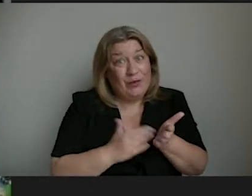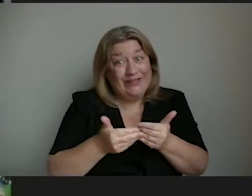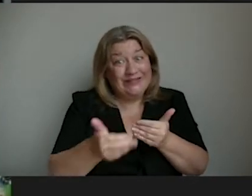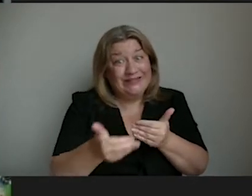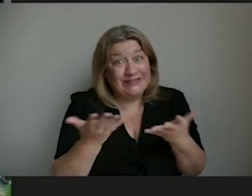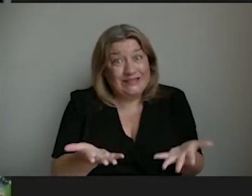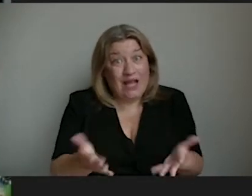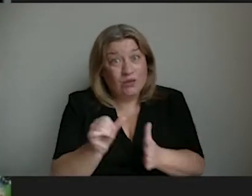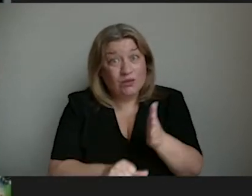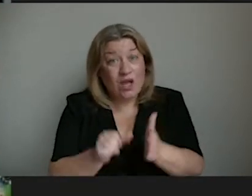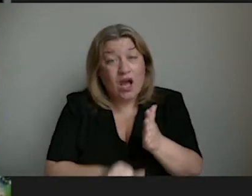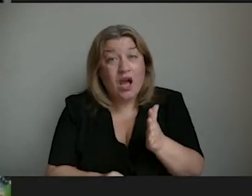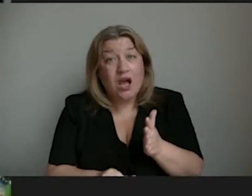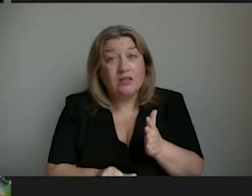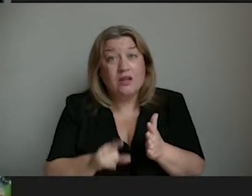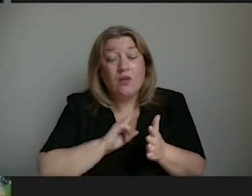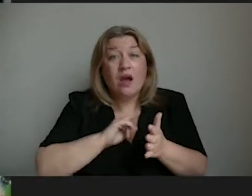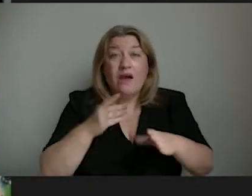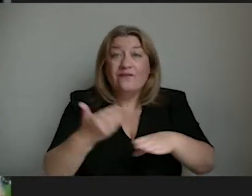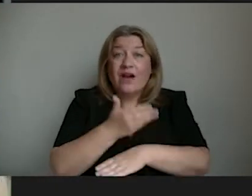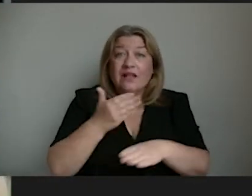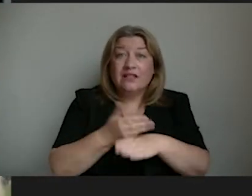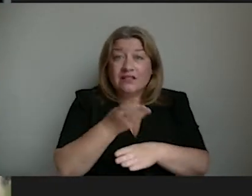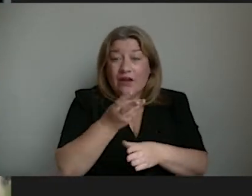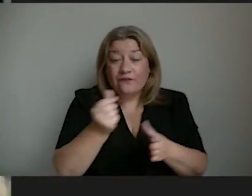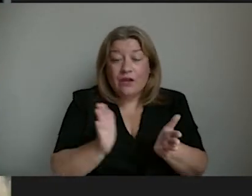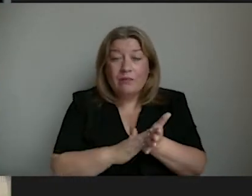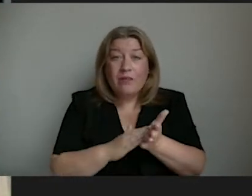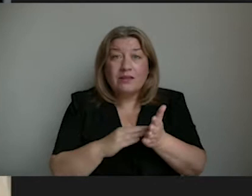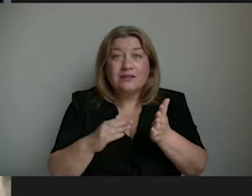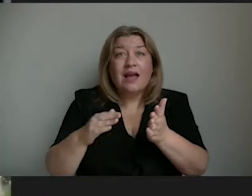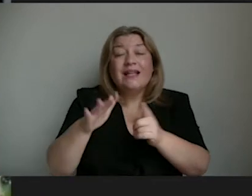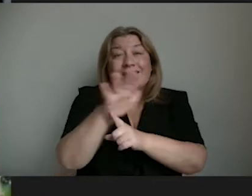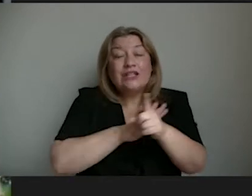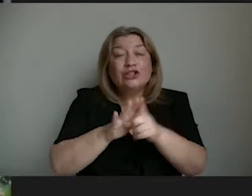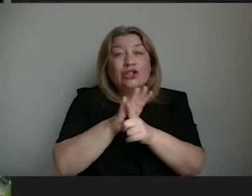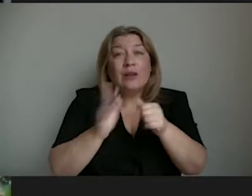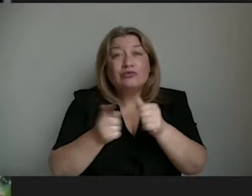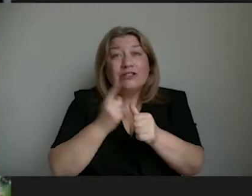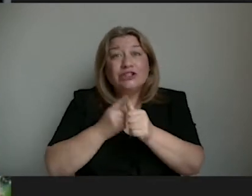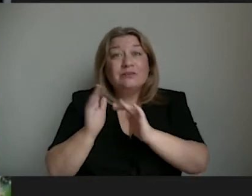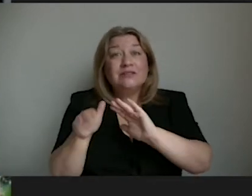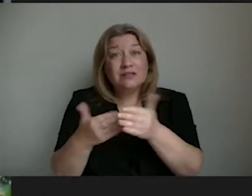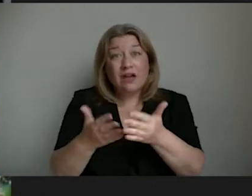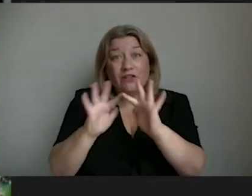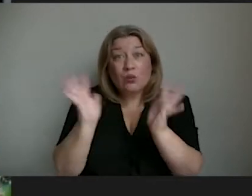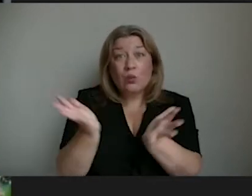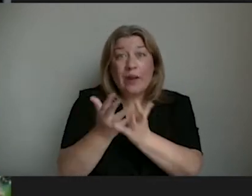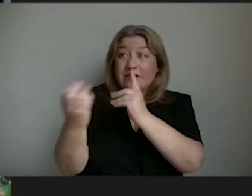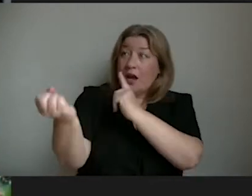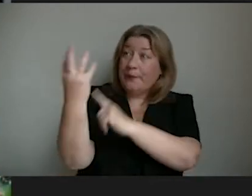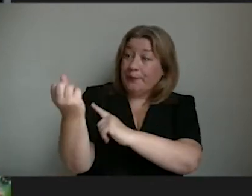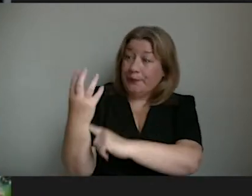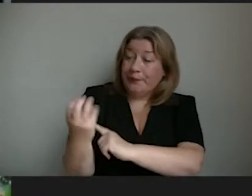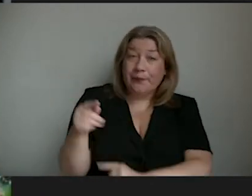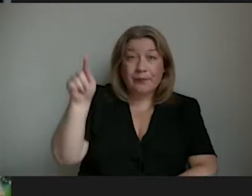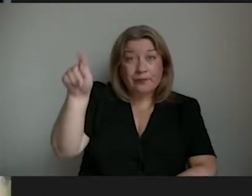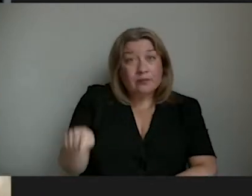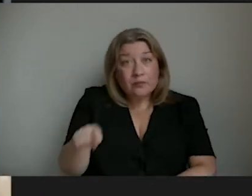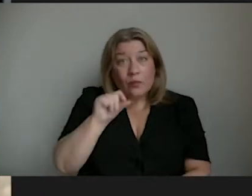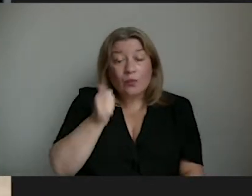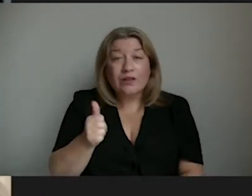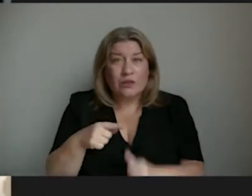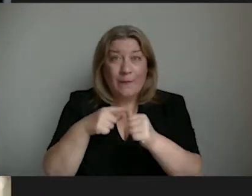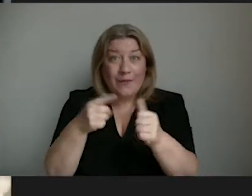few months. I would assume all vacancies will be uploaded within the next few months to the National Apprenticeship Service website.